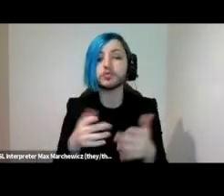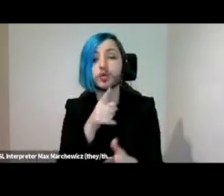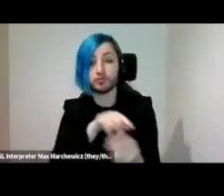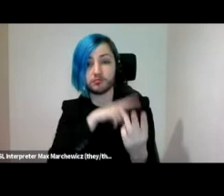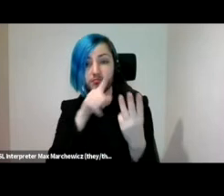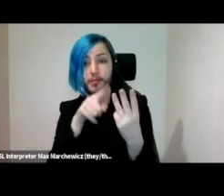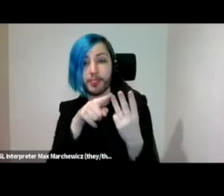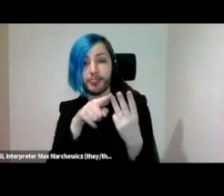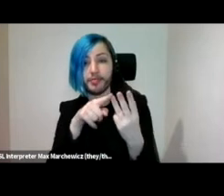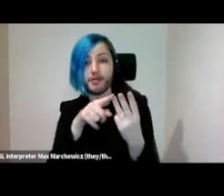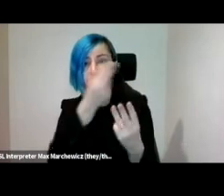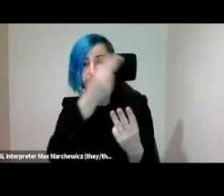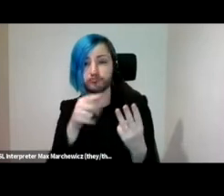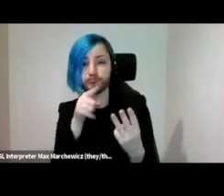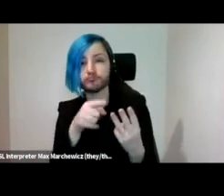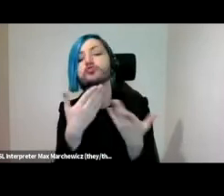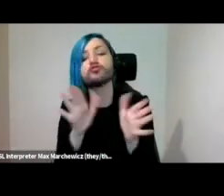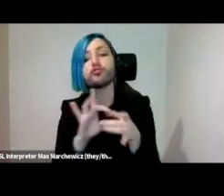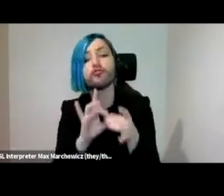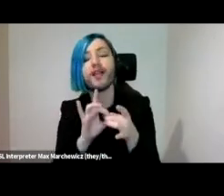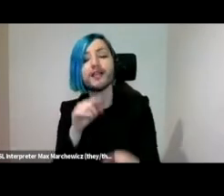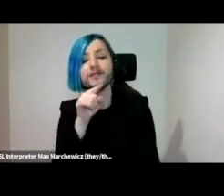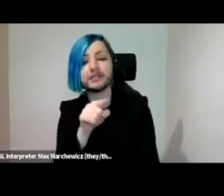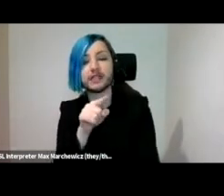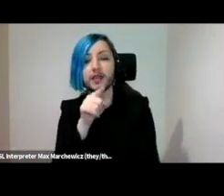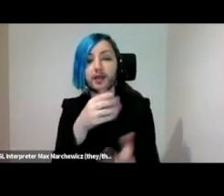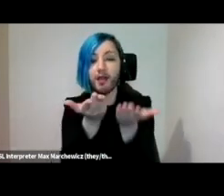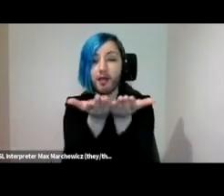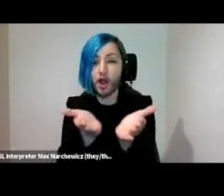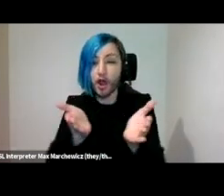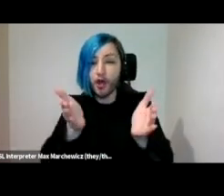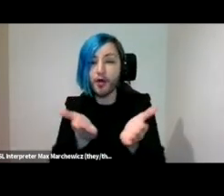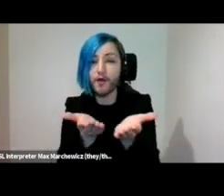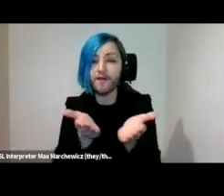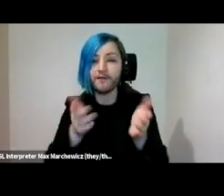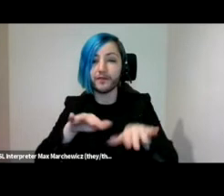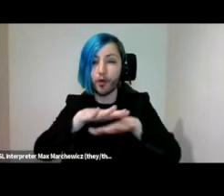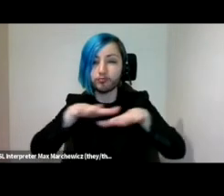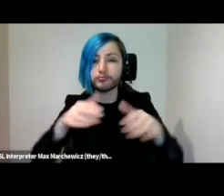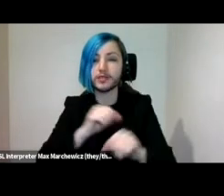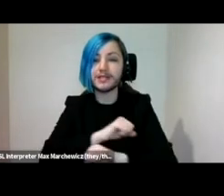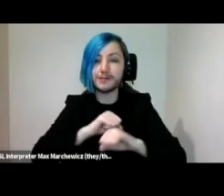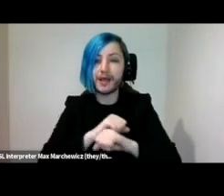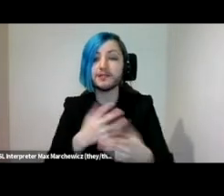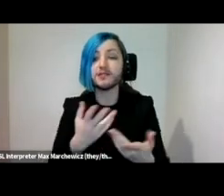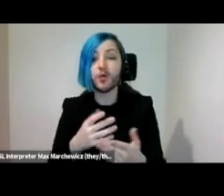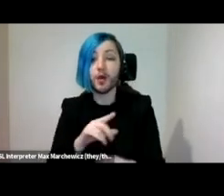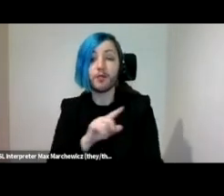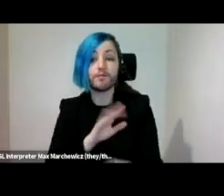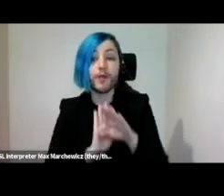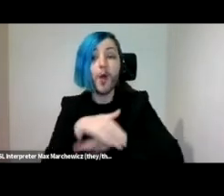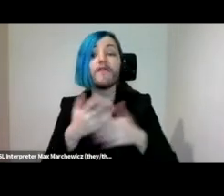that image of general relativity, the curvature in space caused by mass, truly